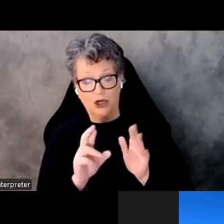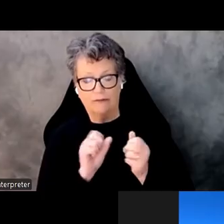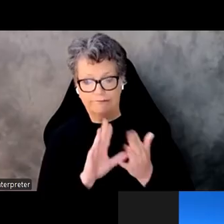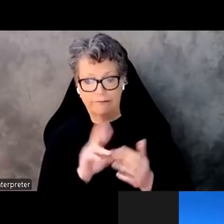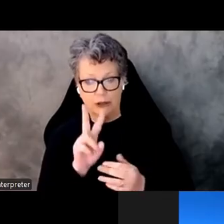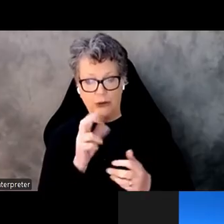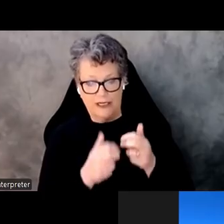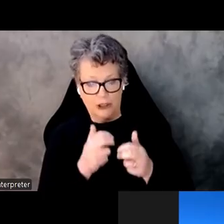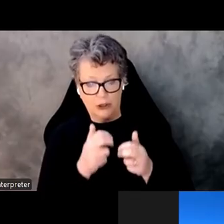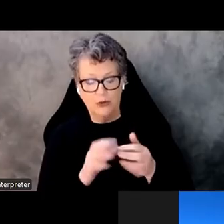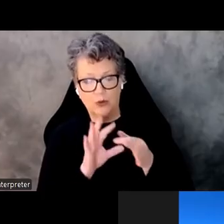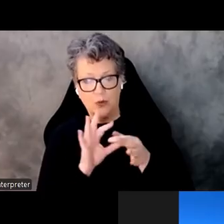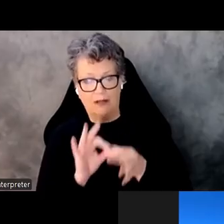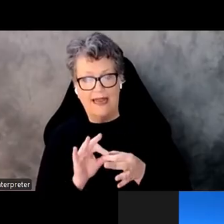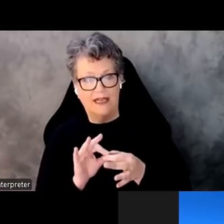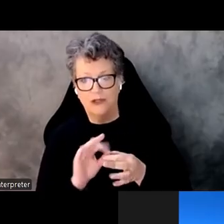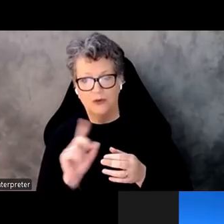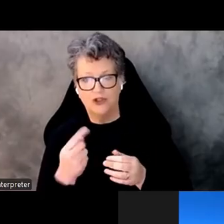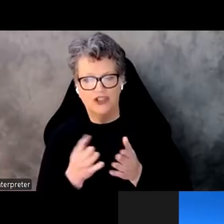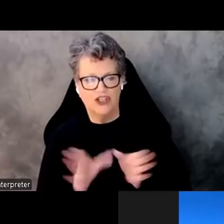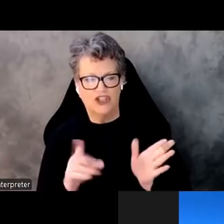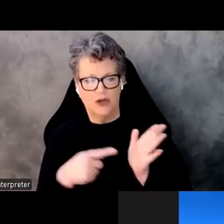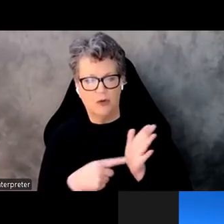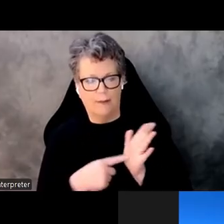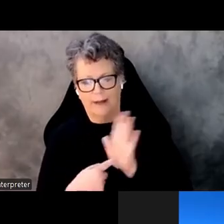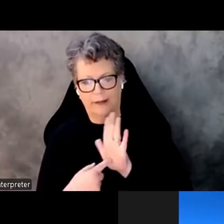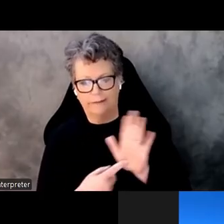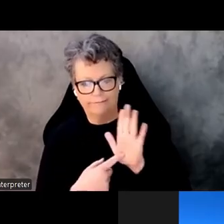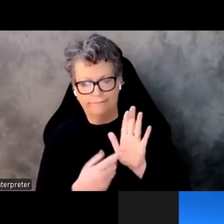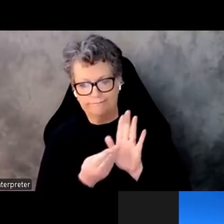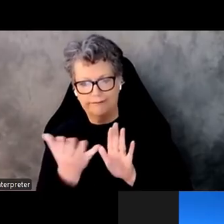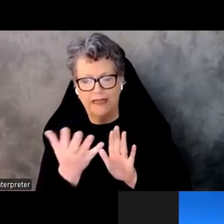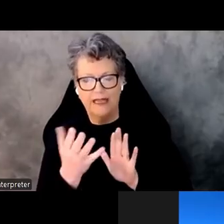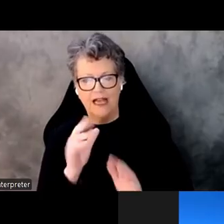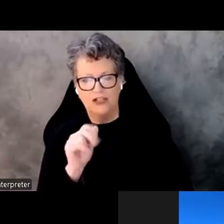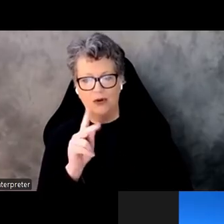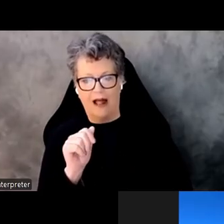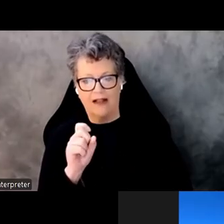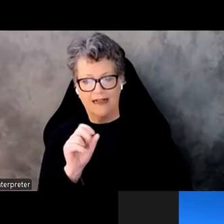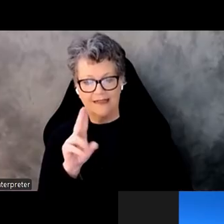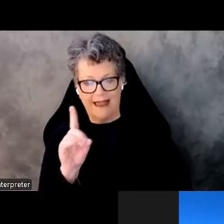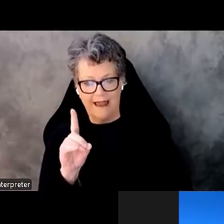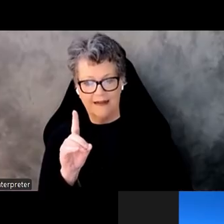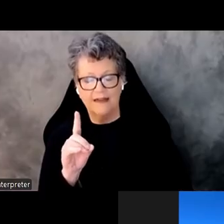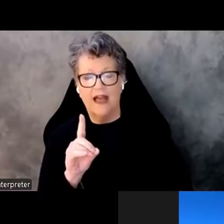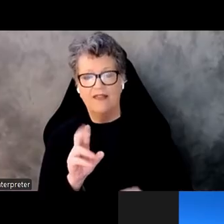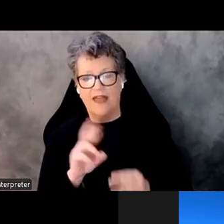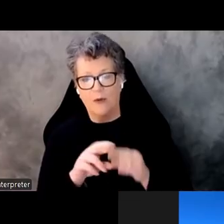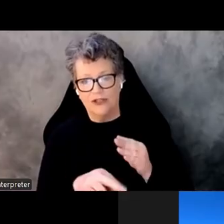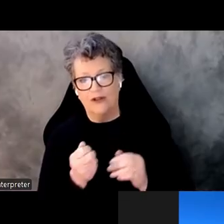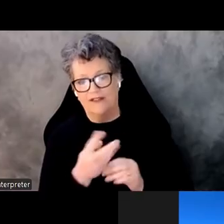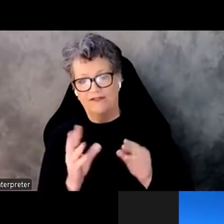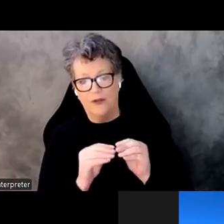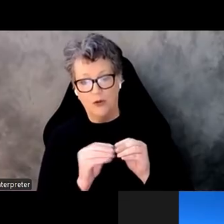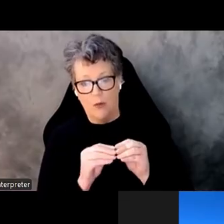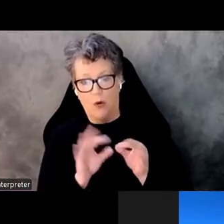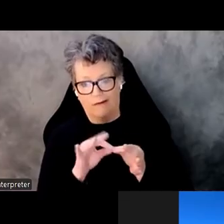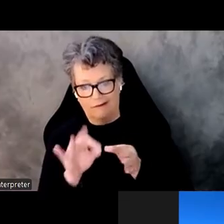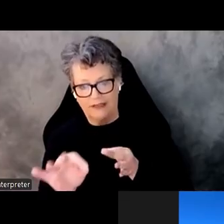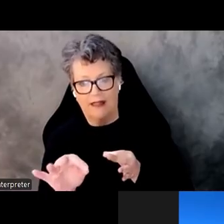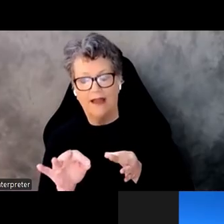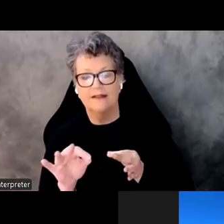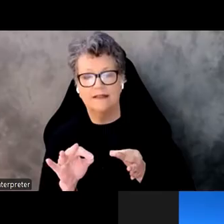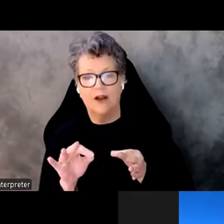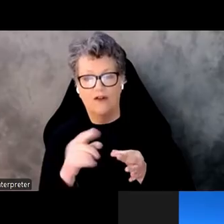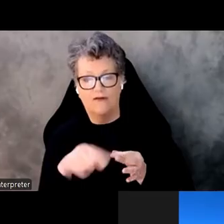issues related to just the general bill presentment, again, related to Alcosan. That, again, resulted in a few more further delays for